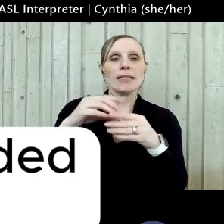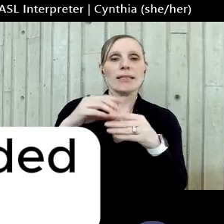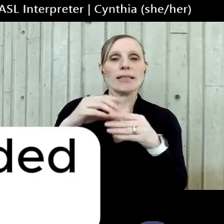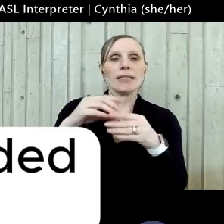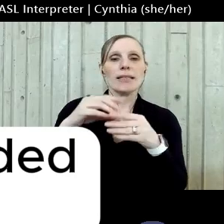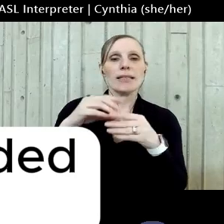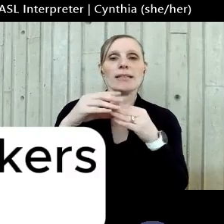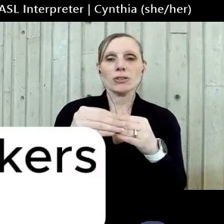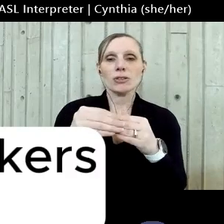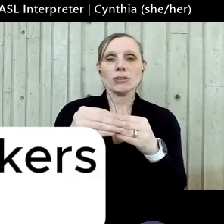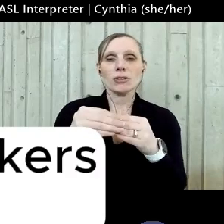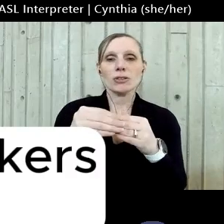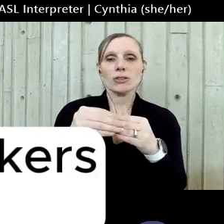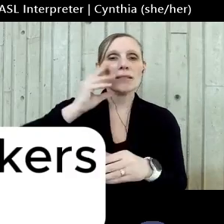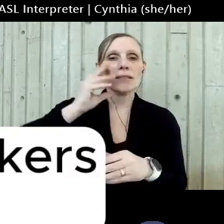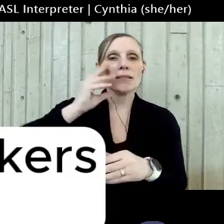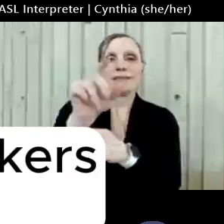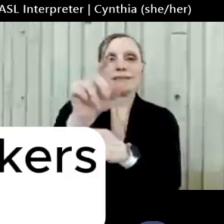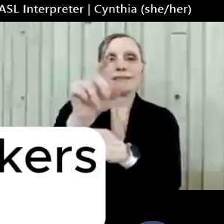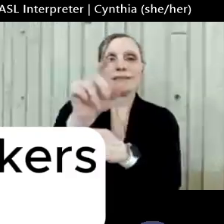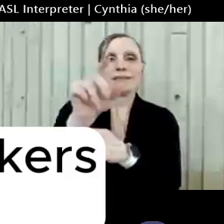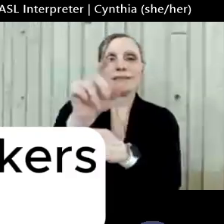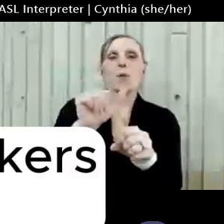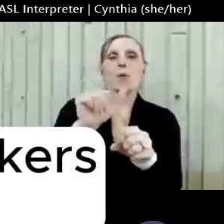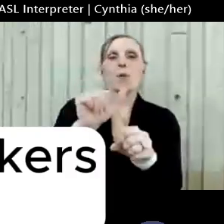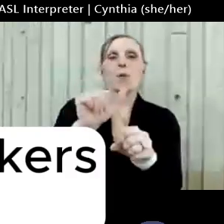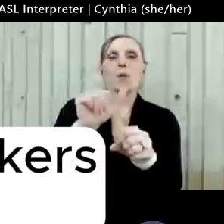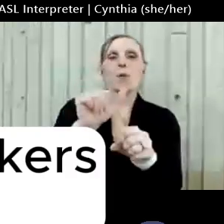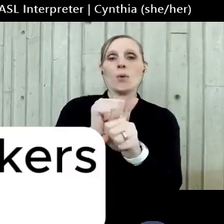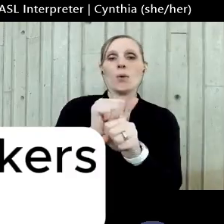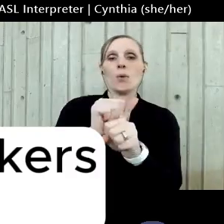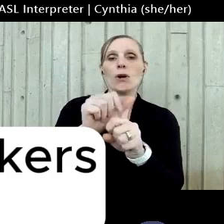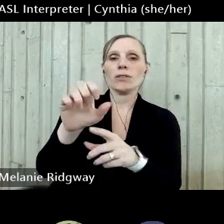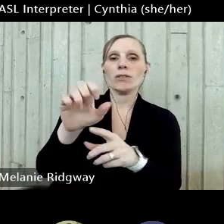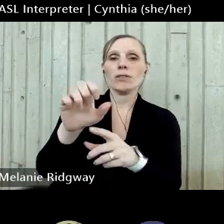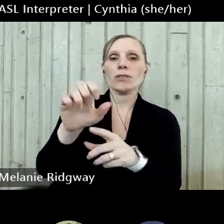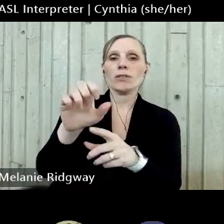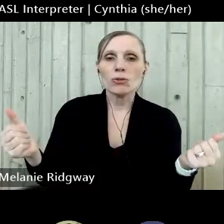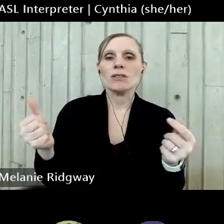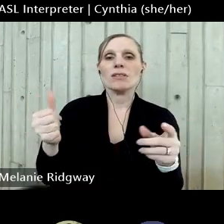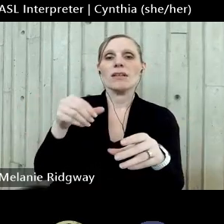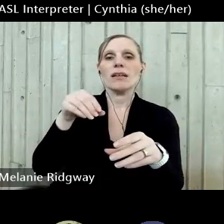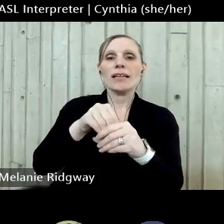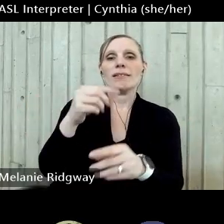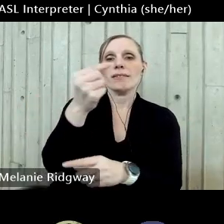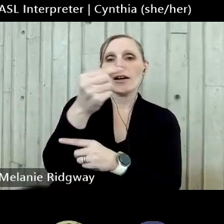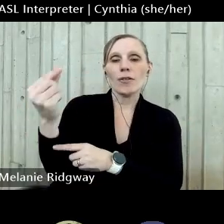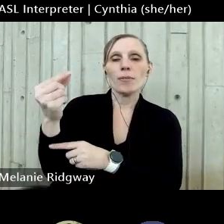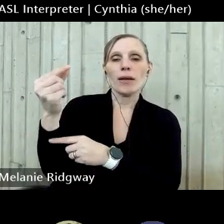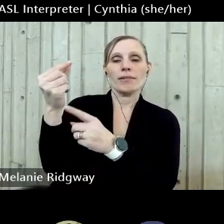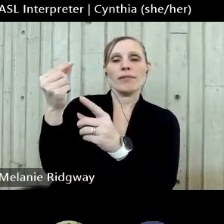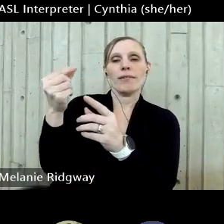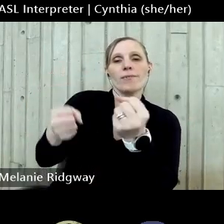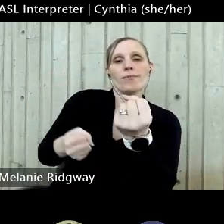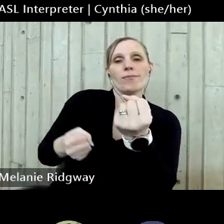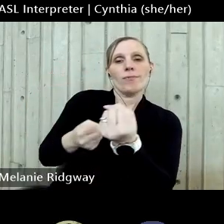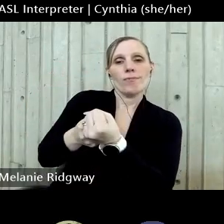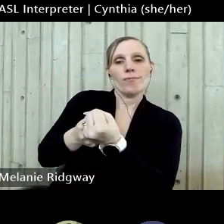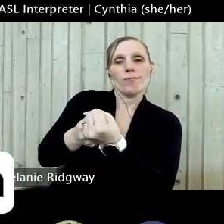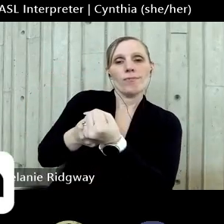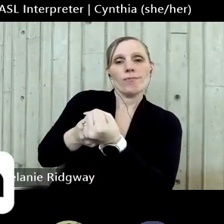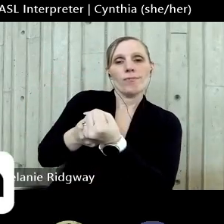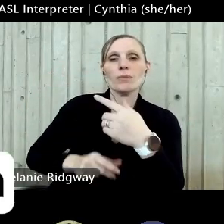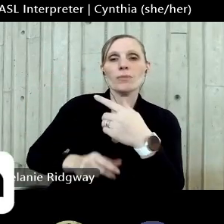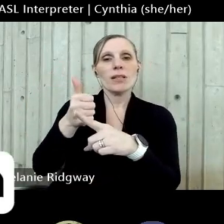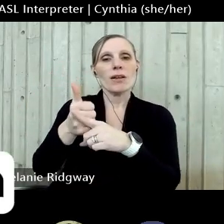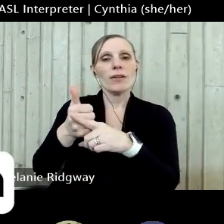government-funded programs. He's dedicated to helping vulnerable job seekers find meaningful employment that aligns with their skills and values.